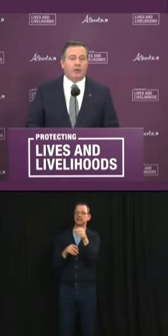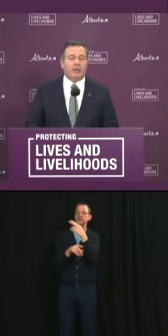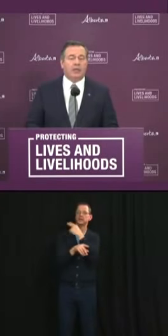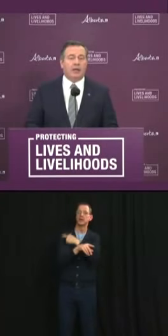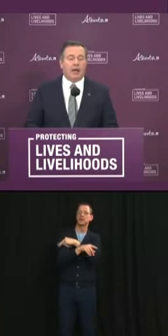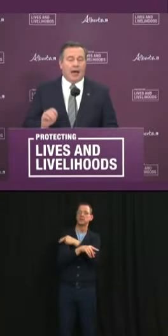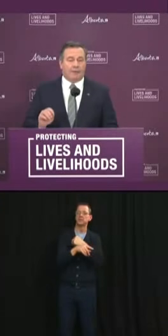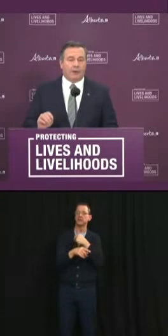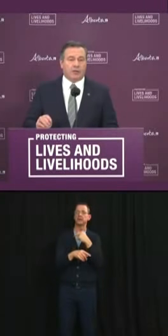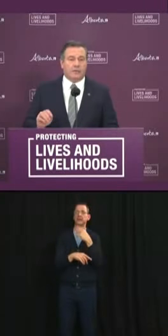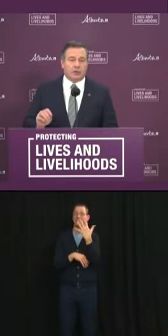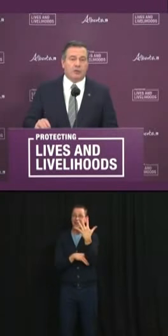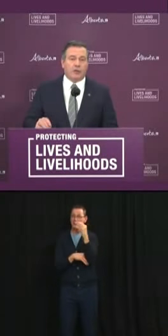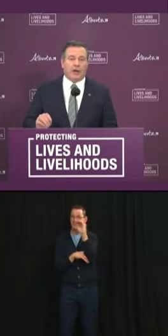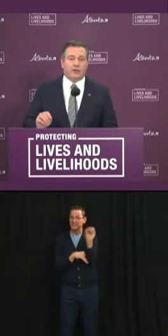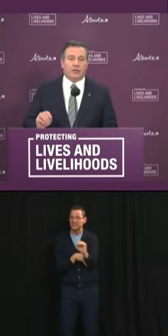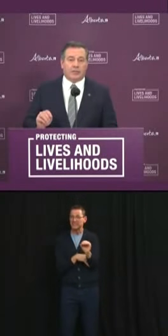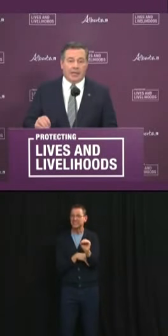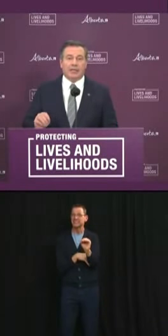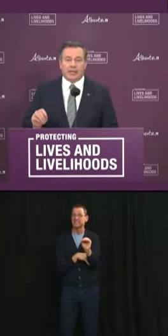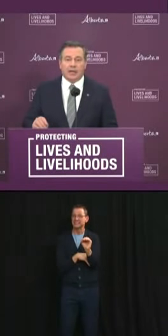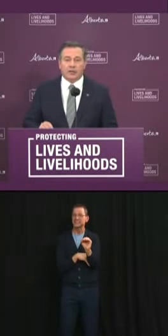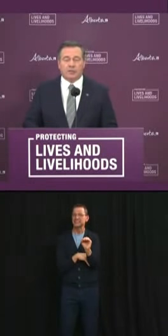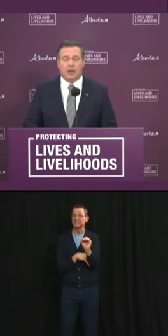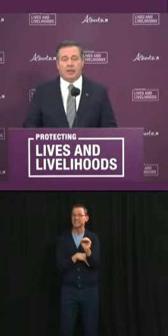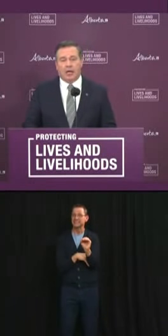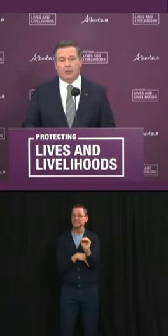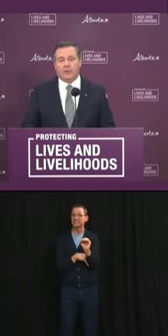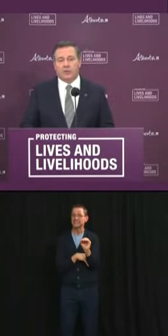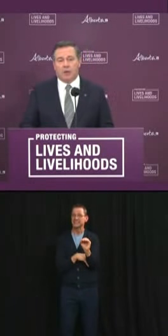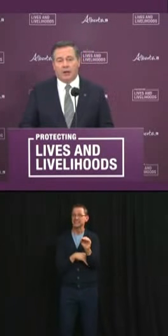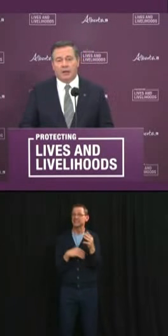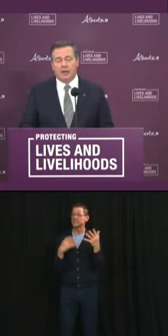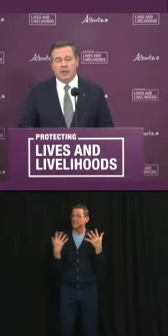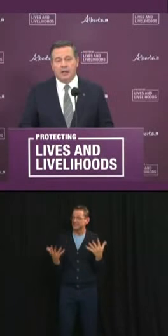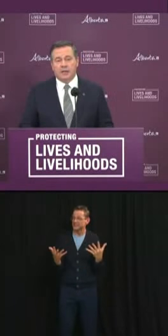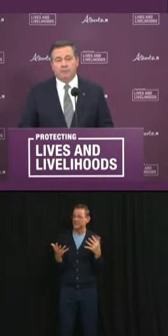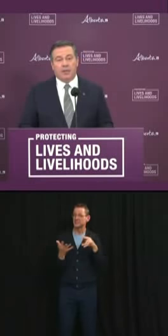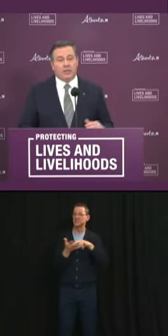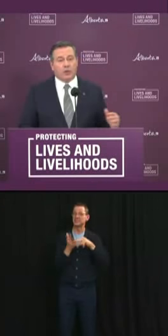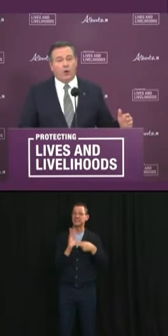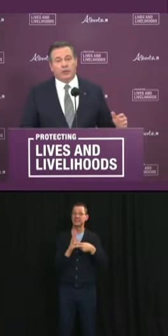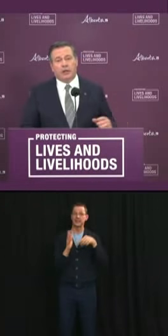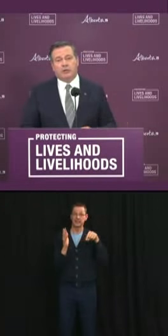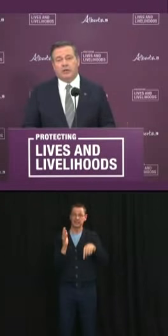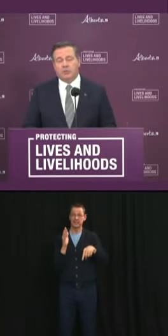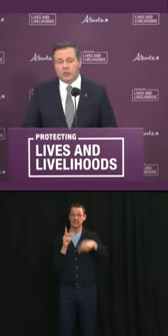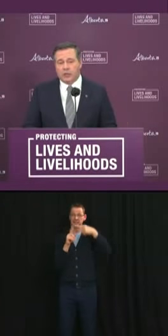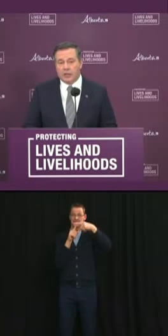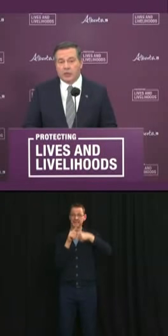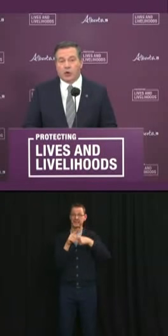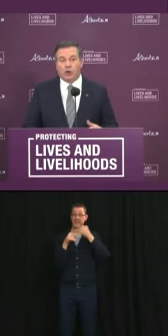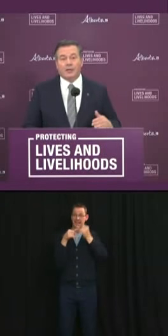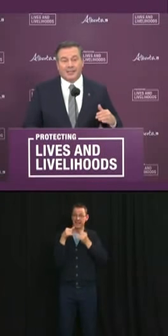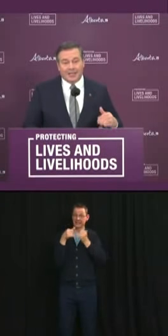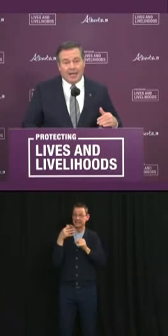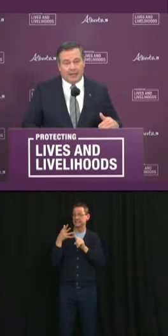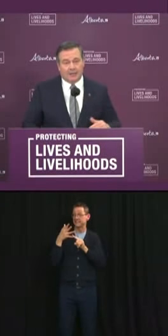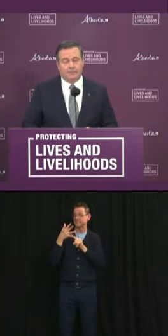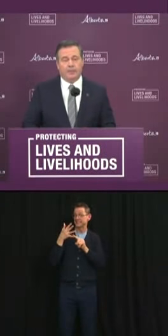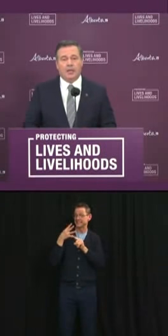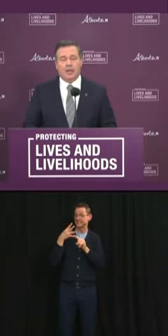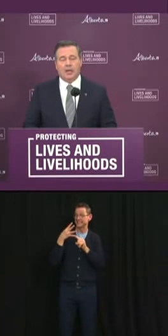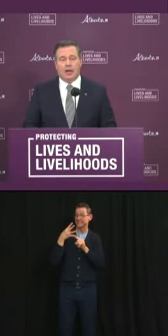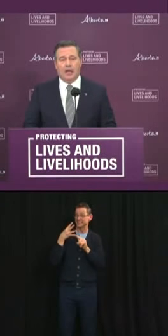hit a weekly average of 2,000 daily cases by the end of this month, based only on transmission that has occurred to